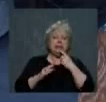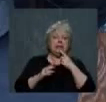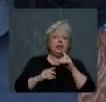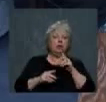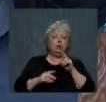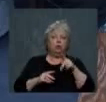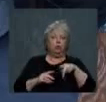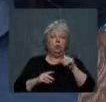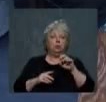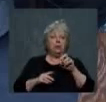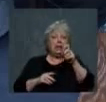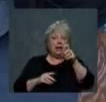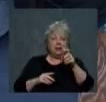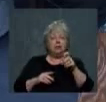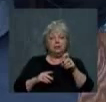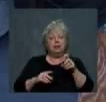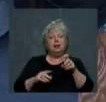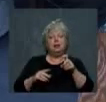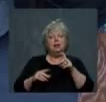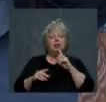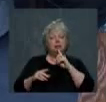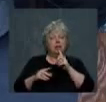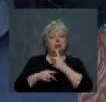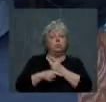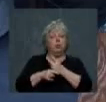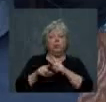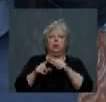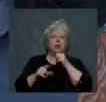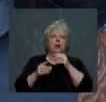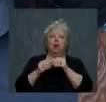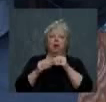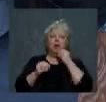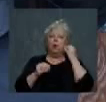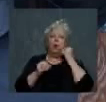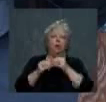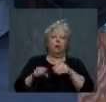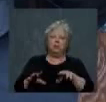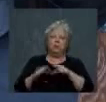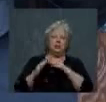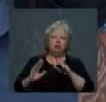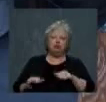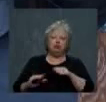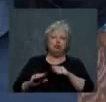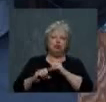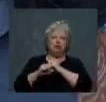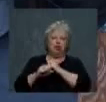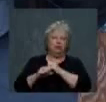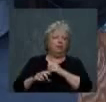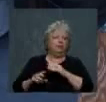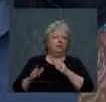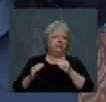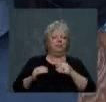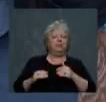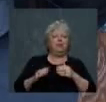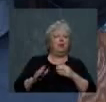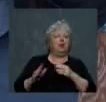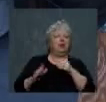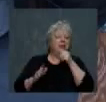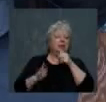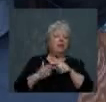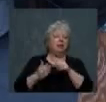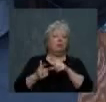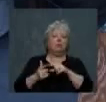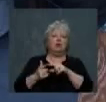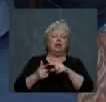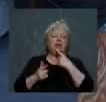duplexes as a conditional use, not a homeless shelter. Page 1 of the accompanying letter to the Department of Planning and Development states